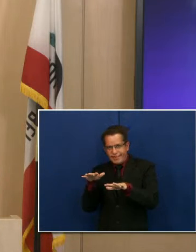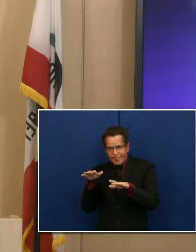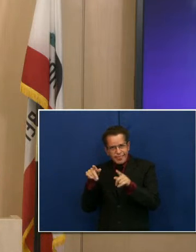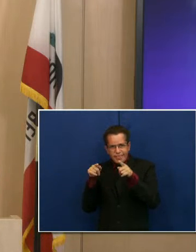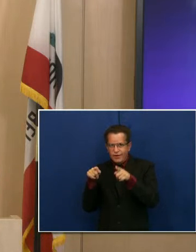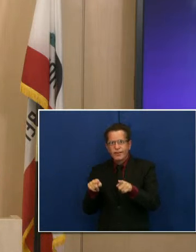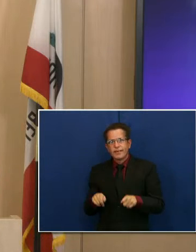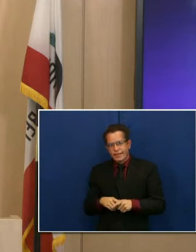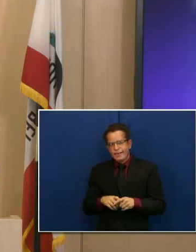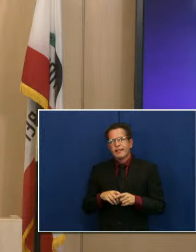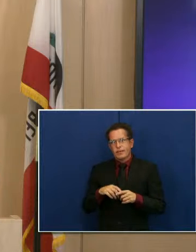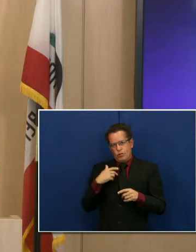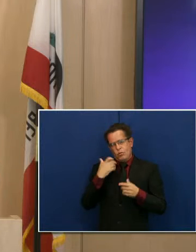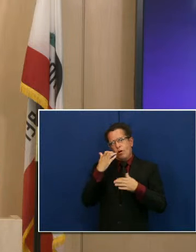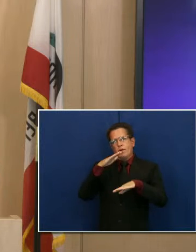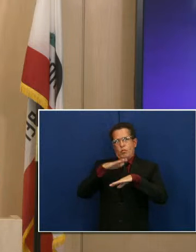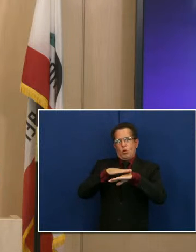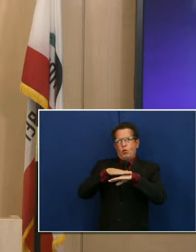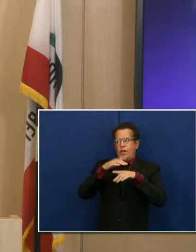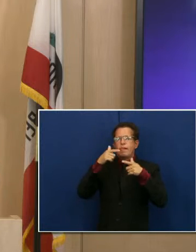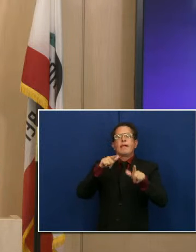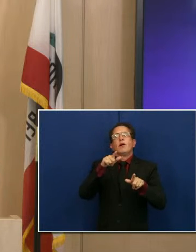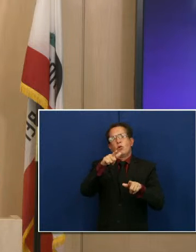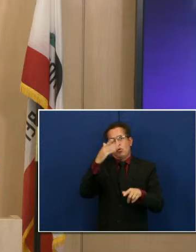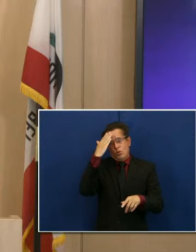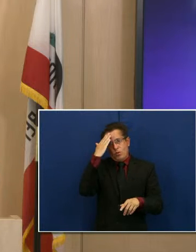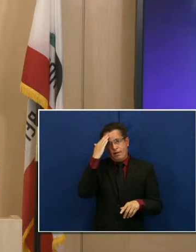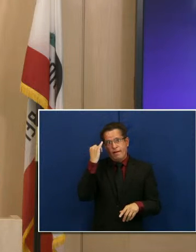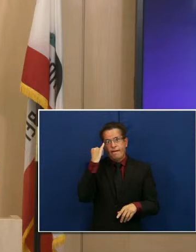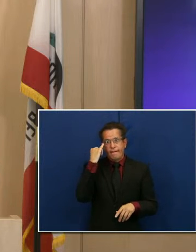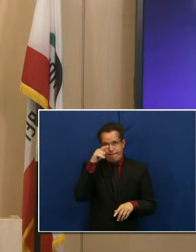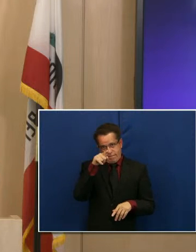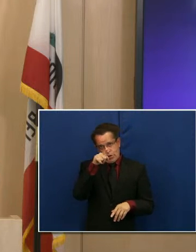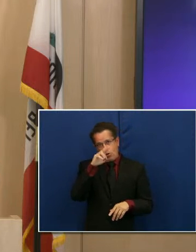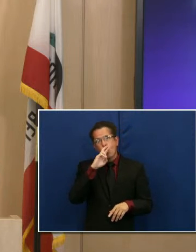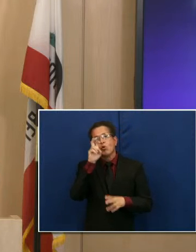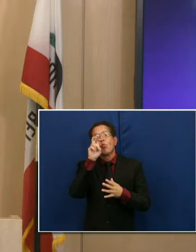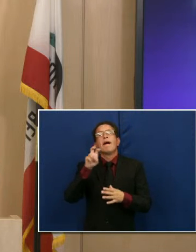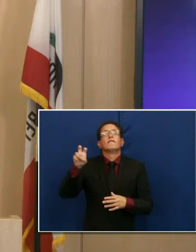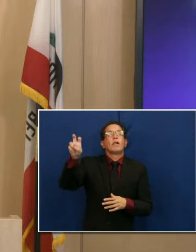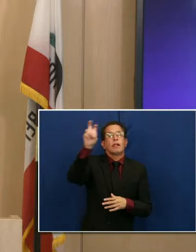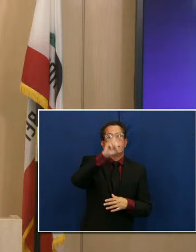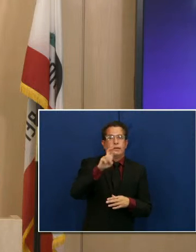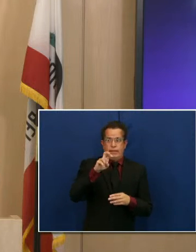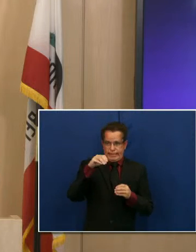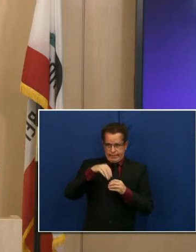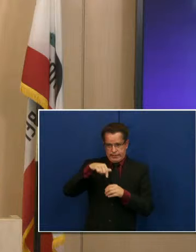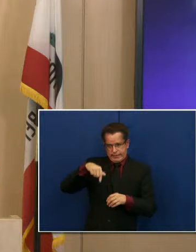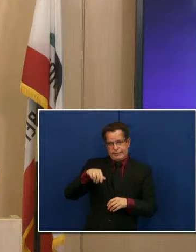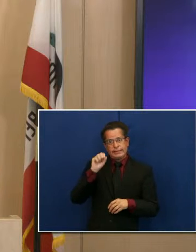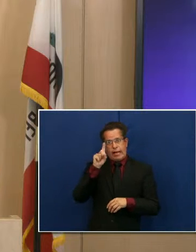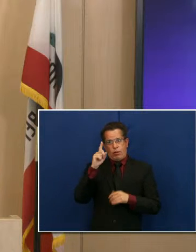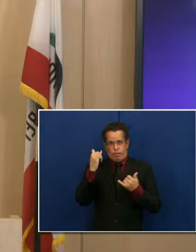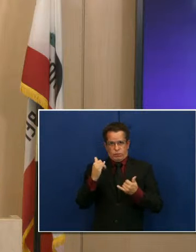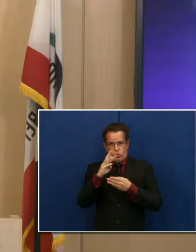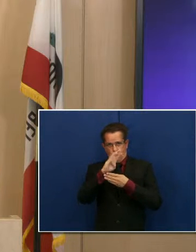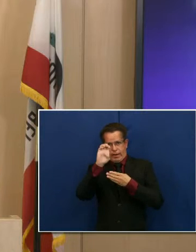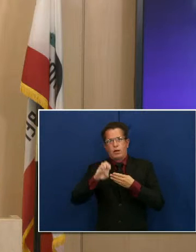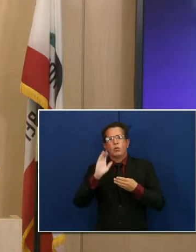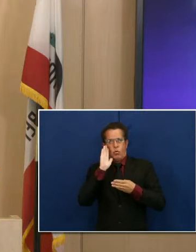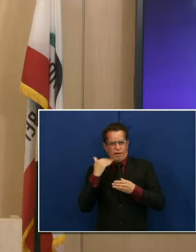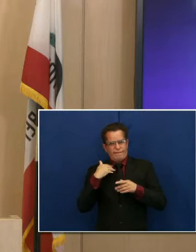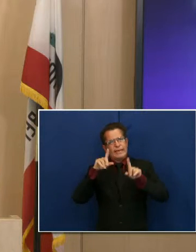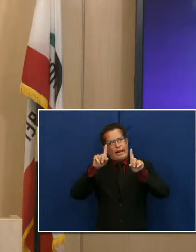We do want to let you know that if you are not traveling and are in San Diego this weekend, our testing sites are